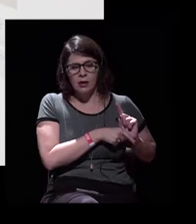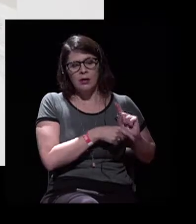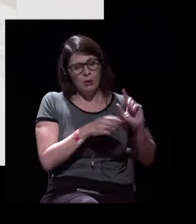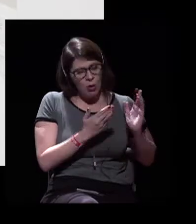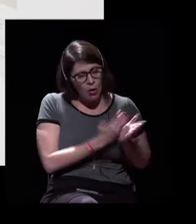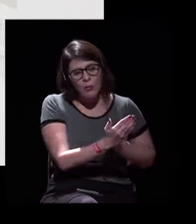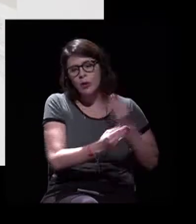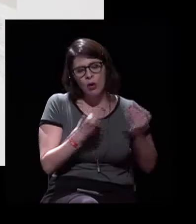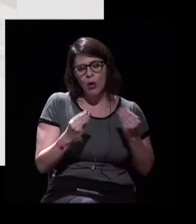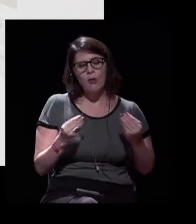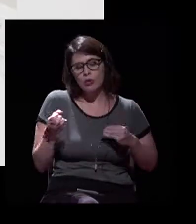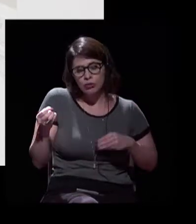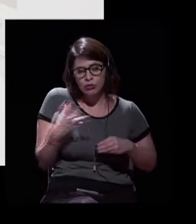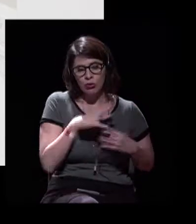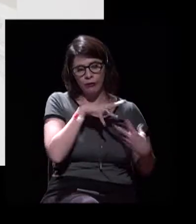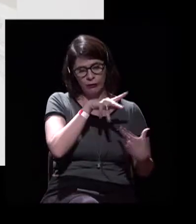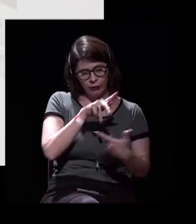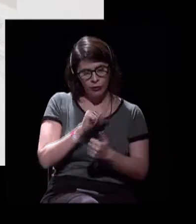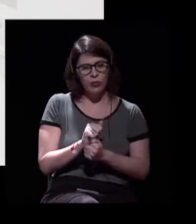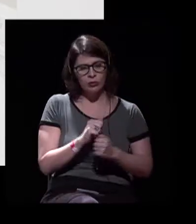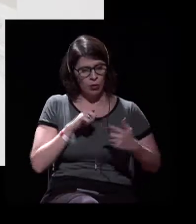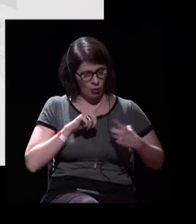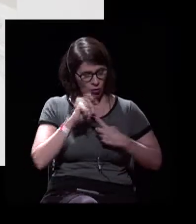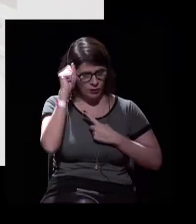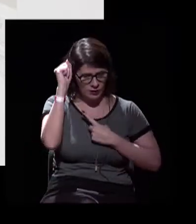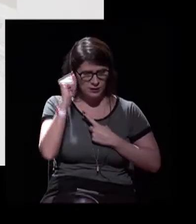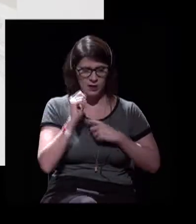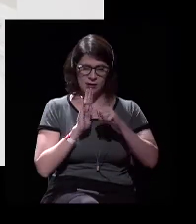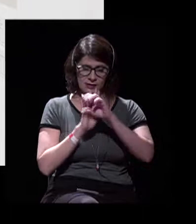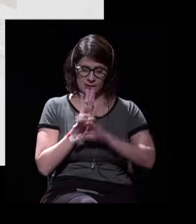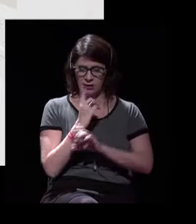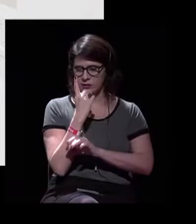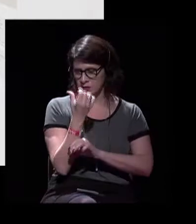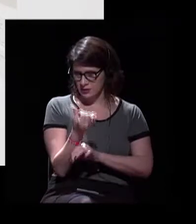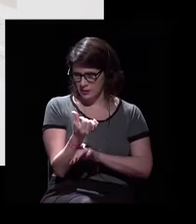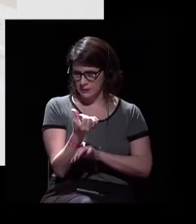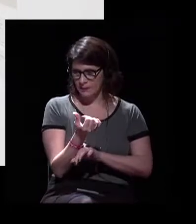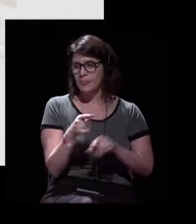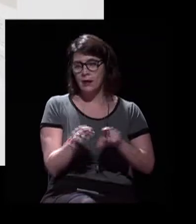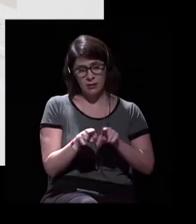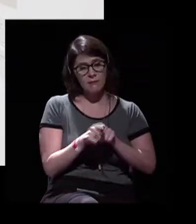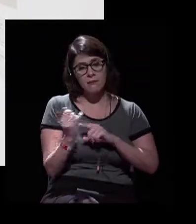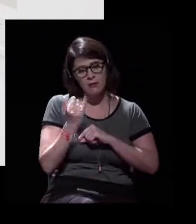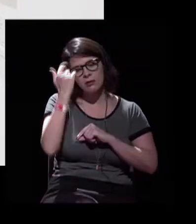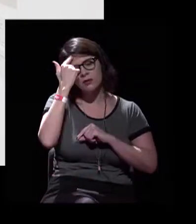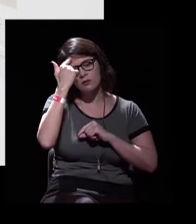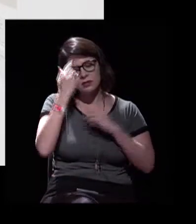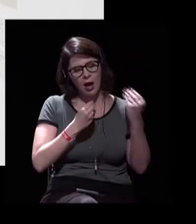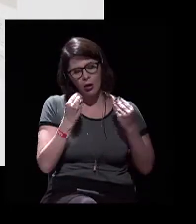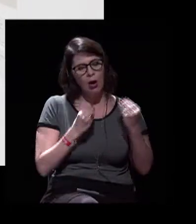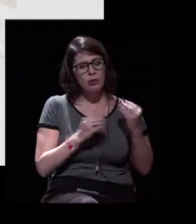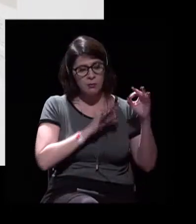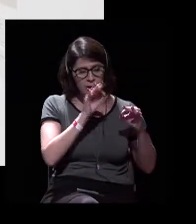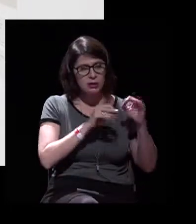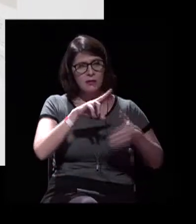poses serious questions about the modern project's validity in Latin America. Quijano reprises the ideas advanced by the earlier dependency